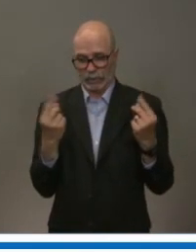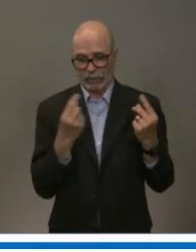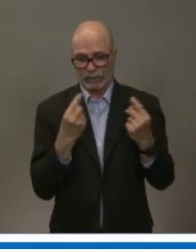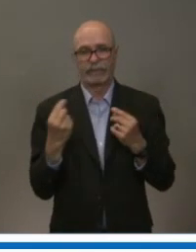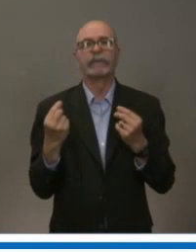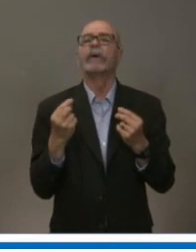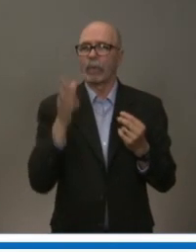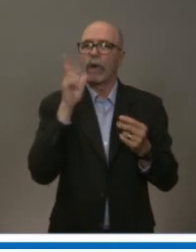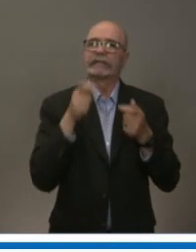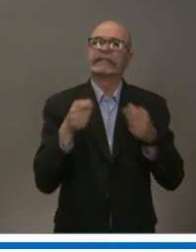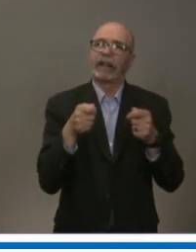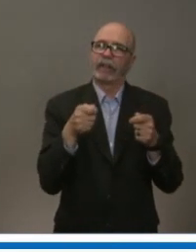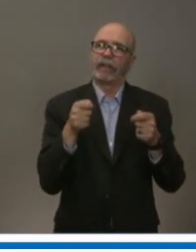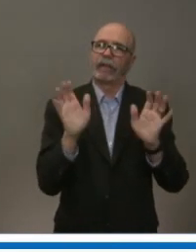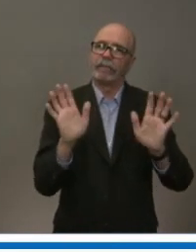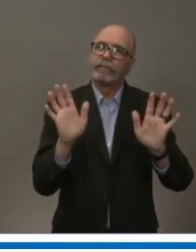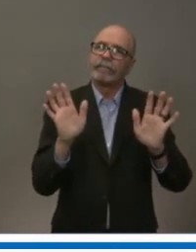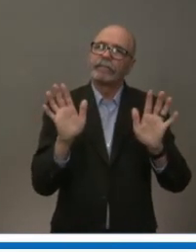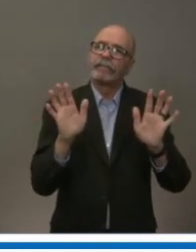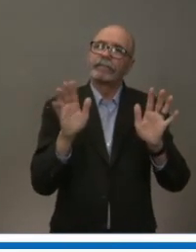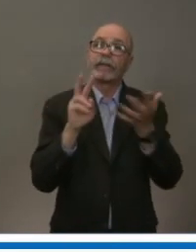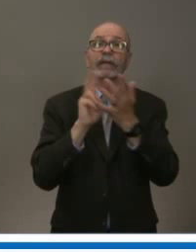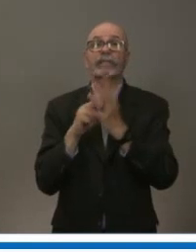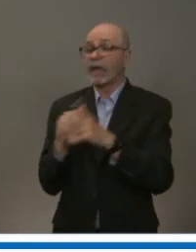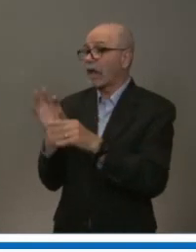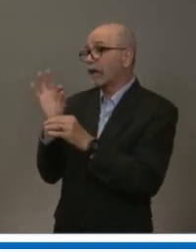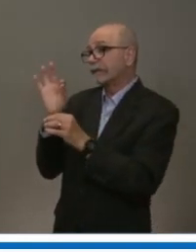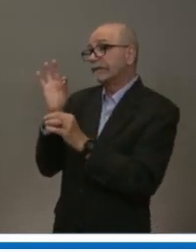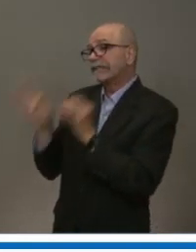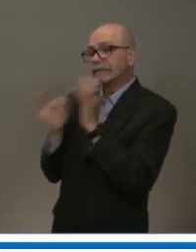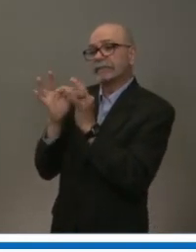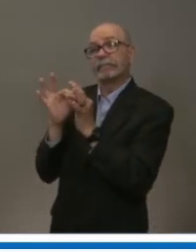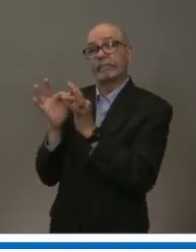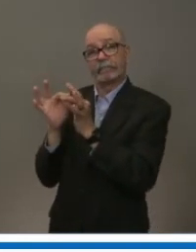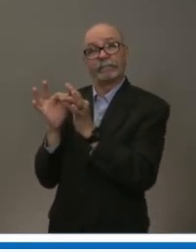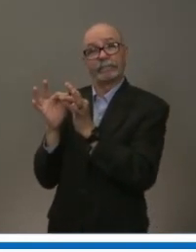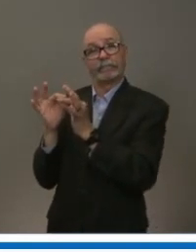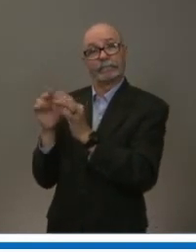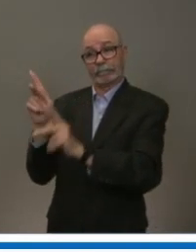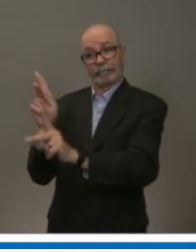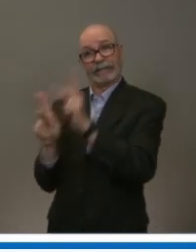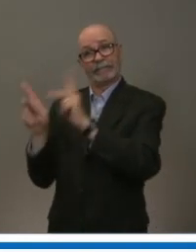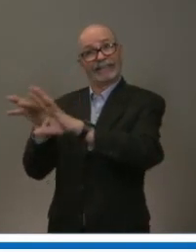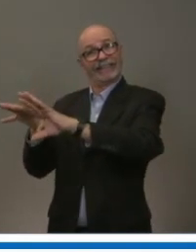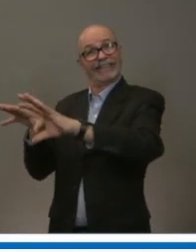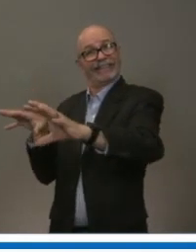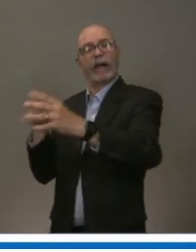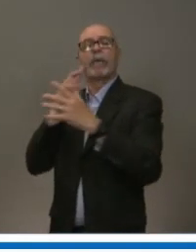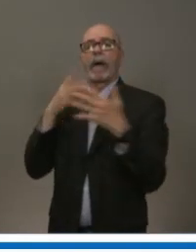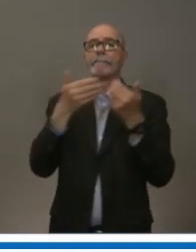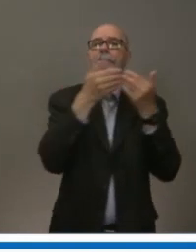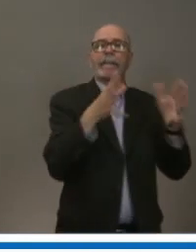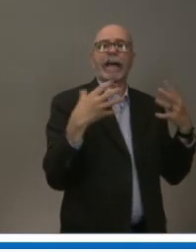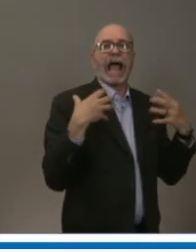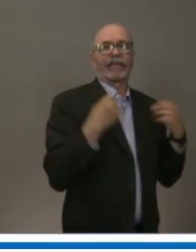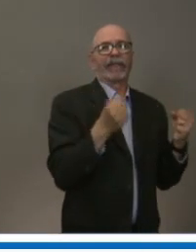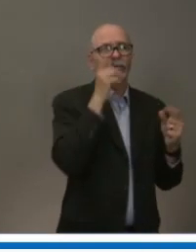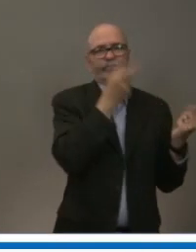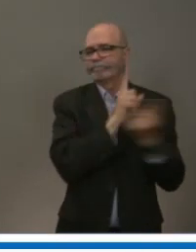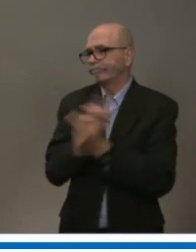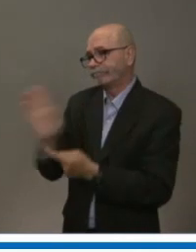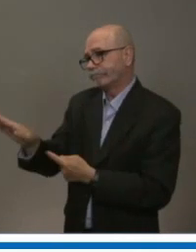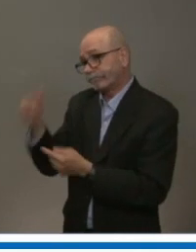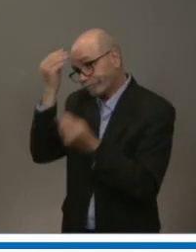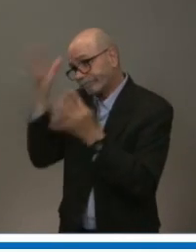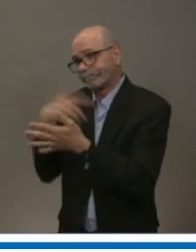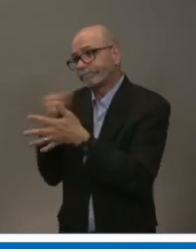two key strategies to dealing with this disease. One is the public health measures that keep people at home apart from each other, and the second one